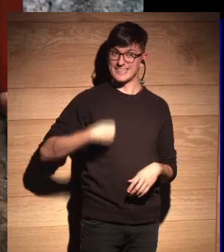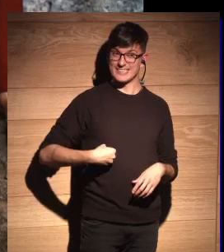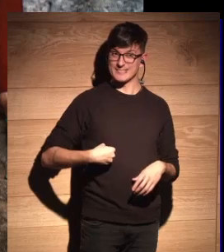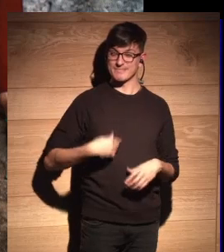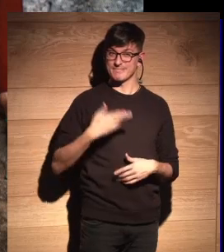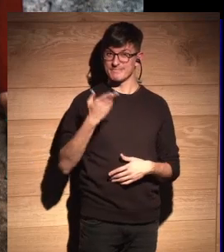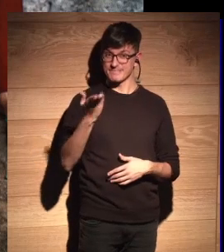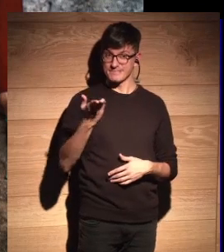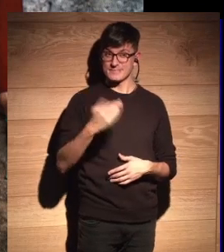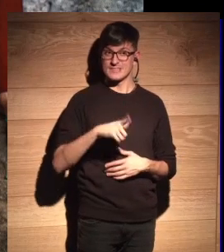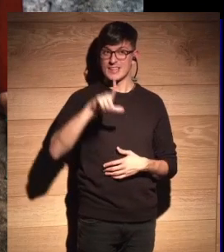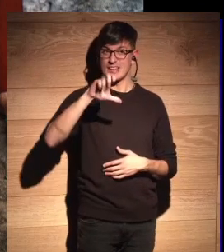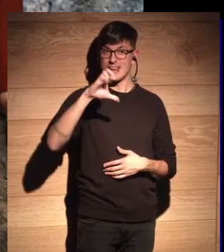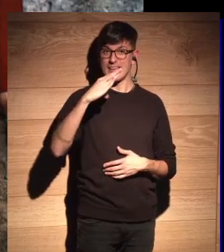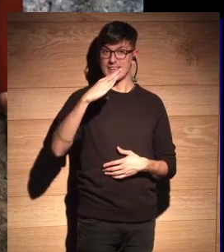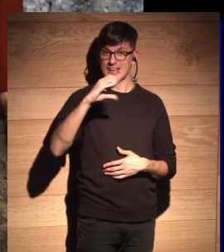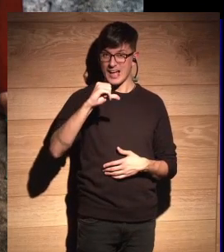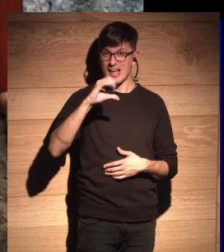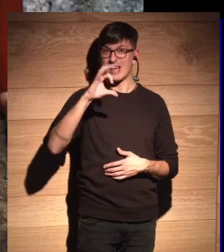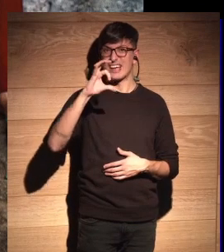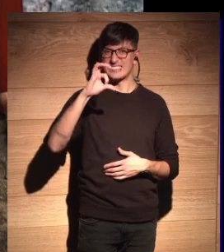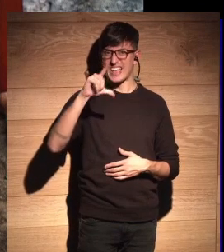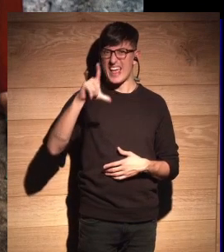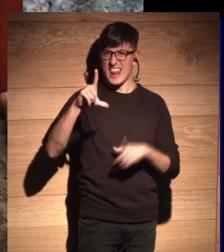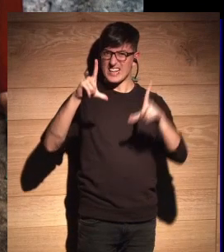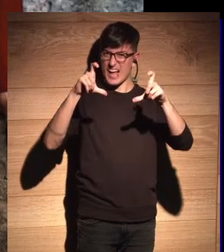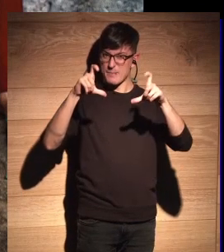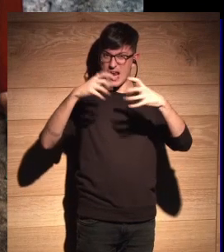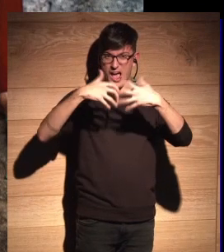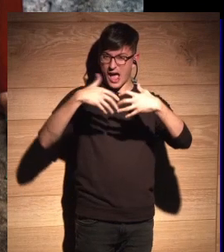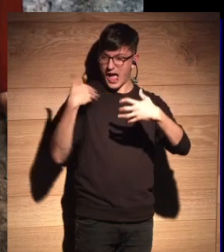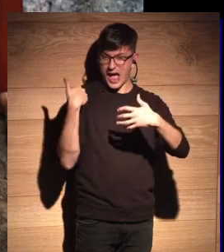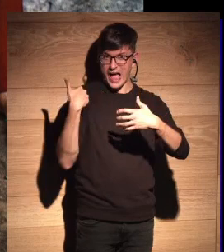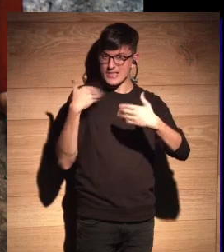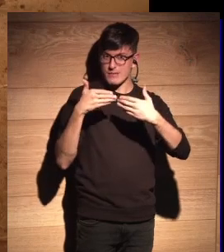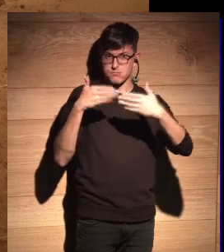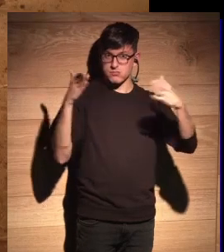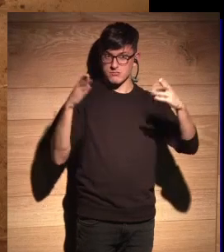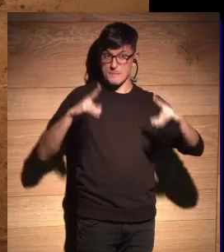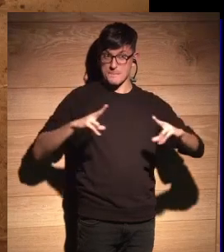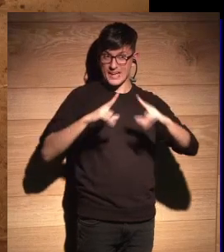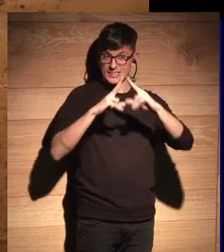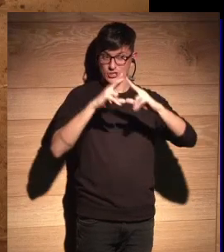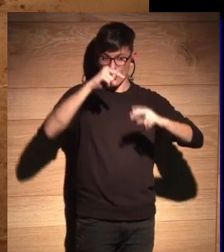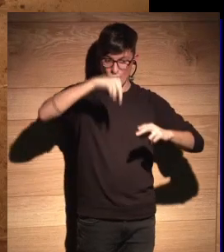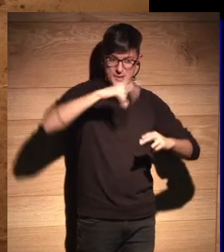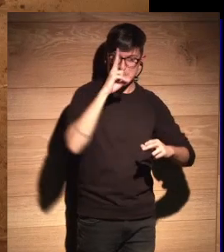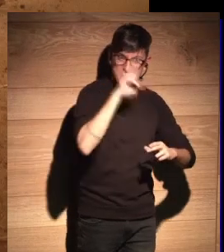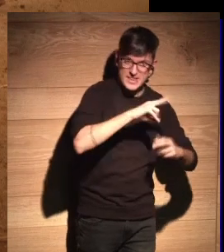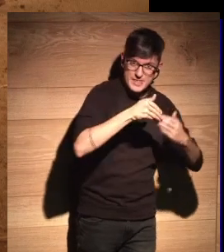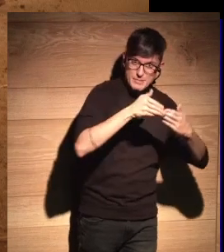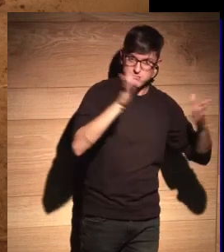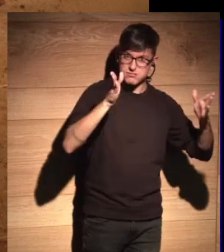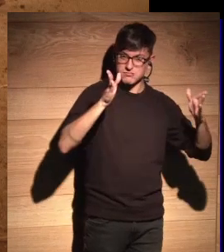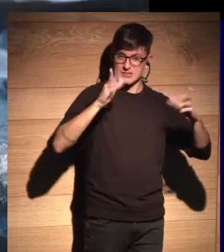SL, which we will launch. We launched it yesterday in Paris and today in Madrid. So this is also,